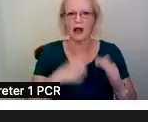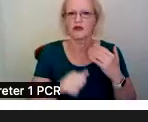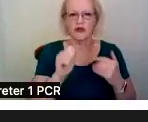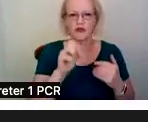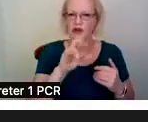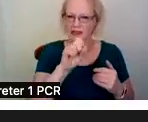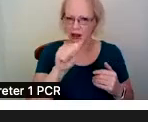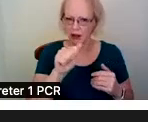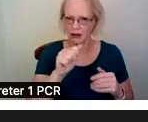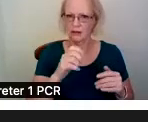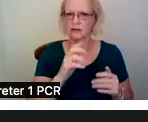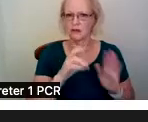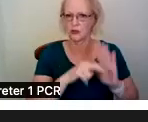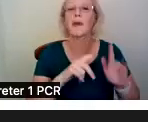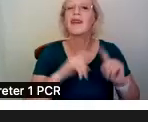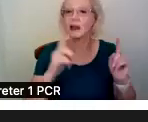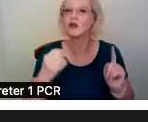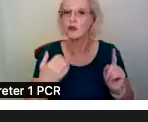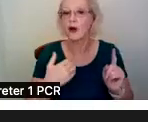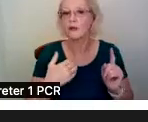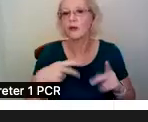are under other plans in the USA.